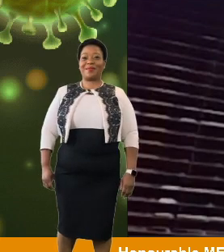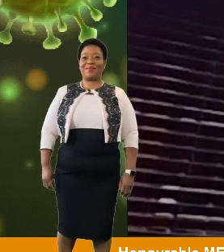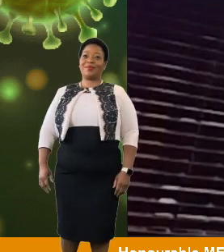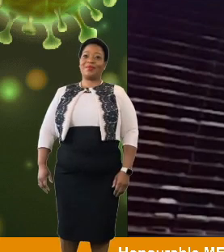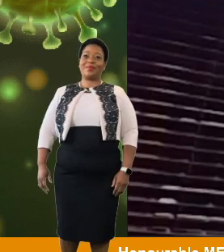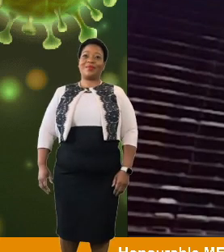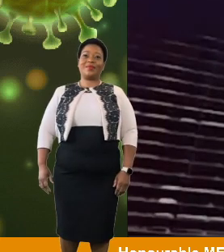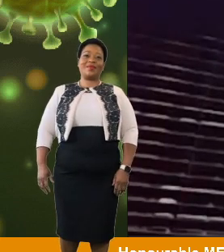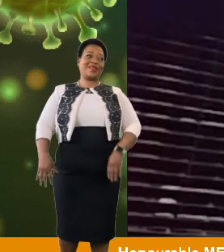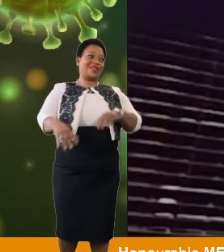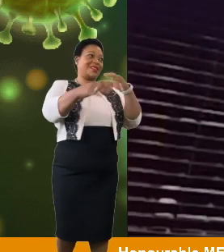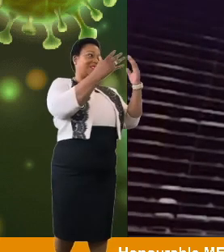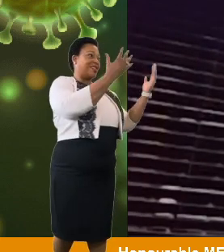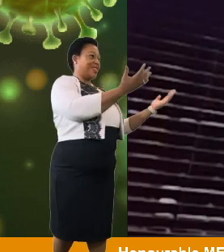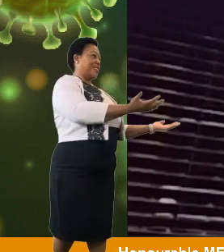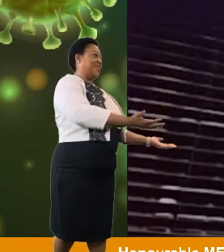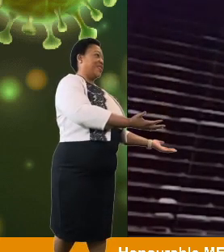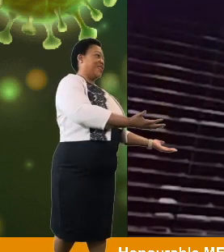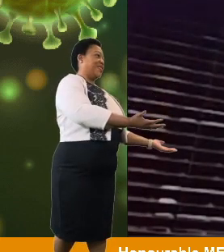meet again